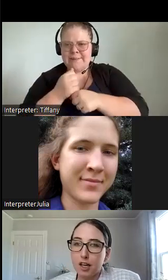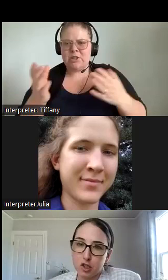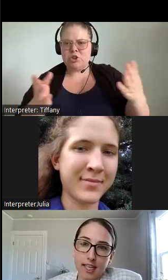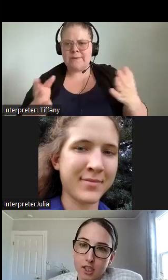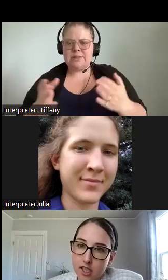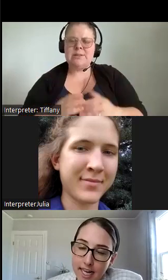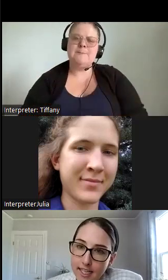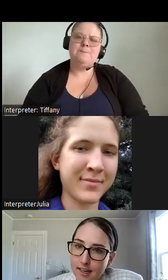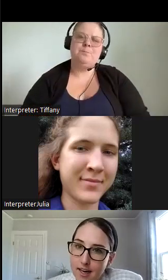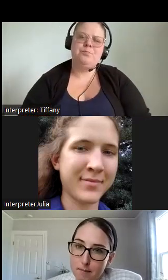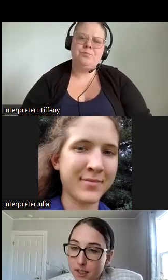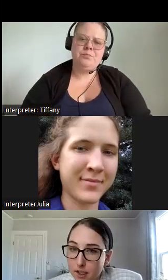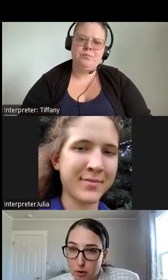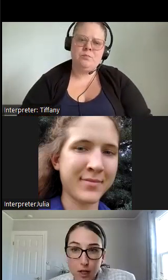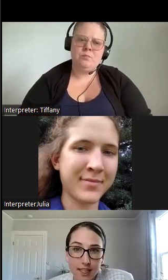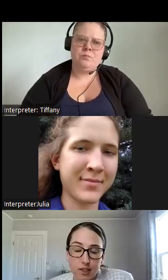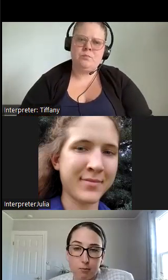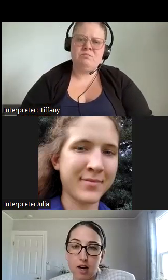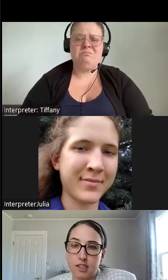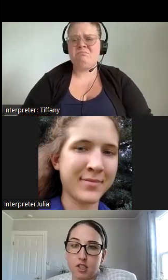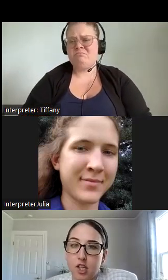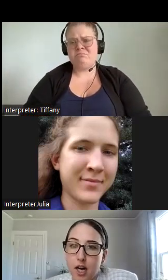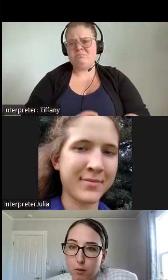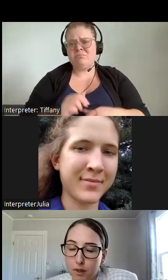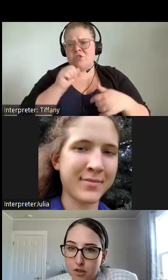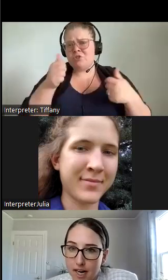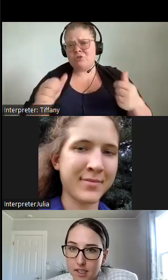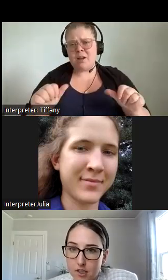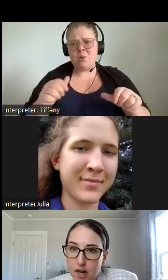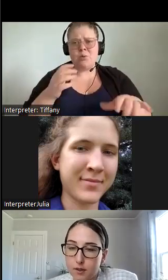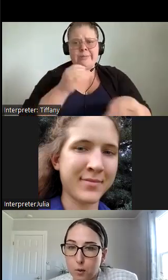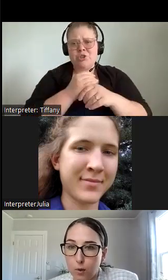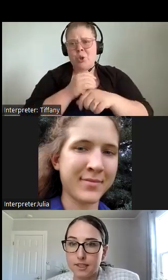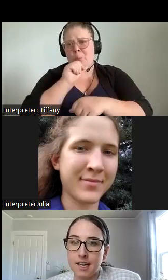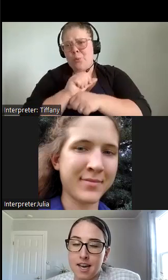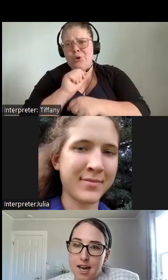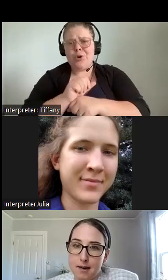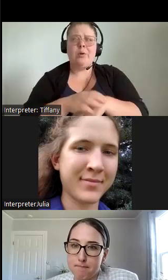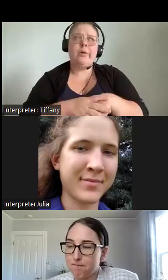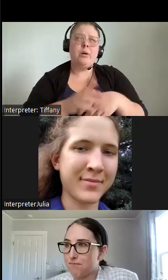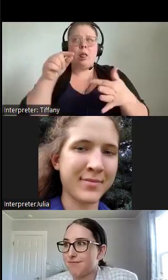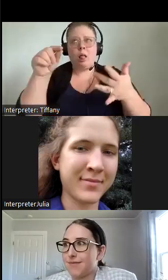We're not trying to create additional burdens or boxes to check. We're really trying to drive towards